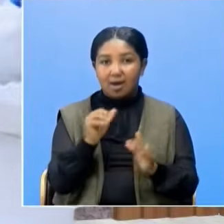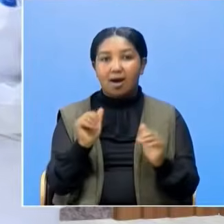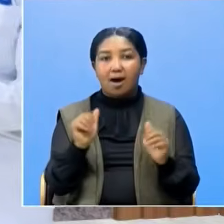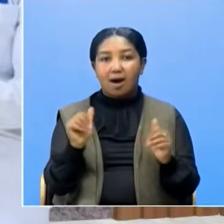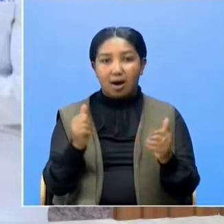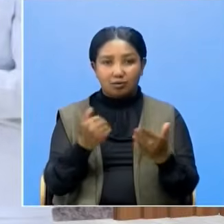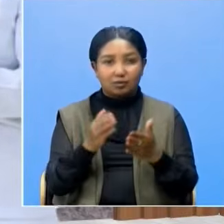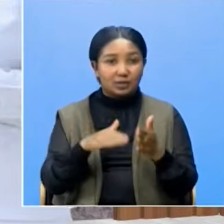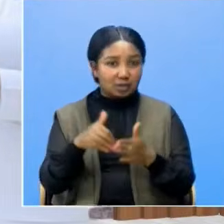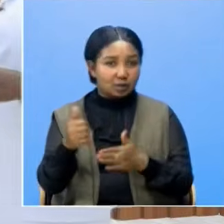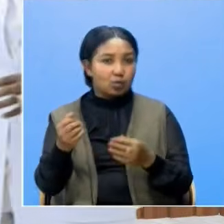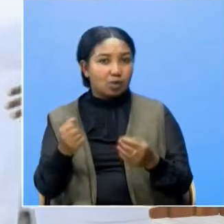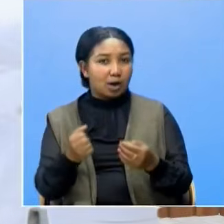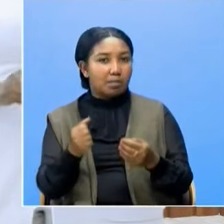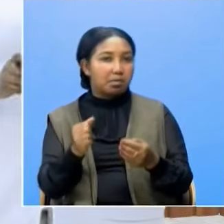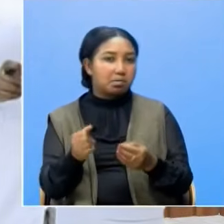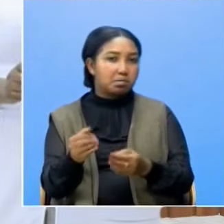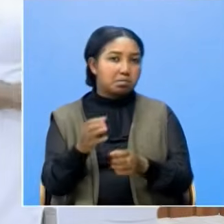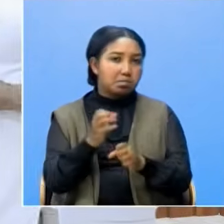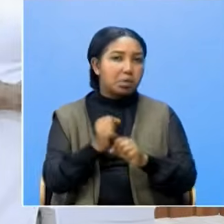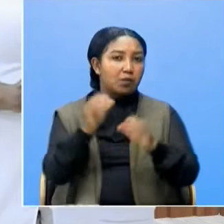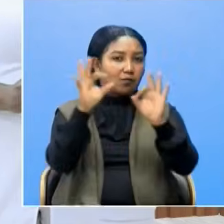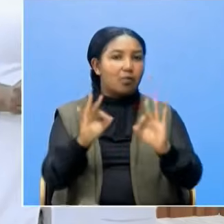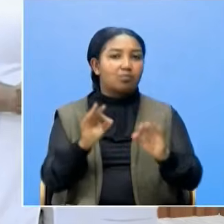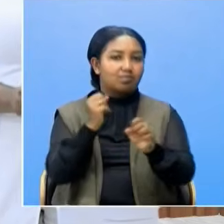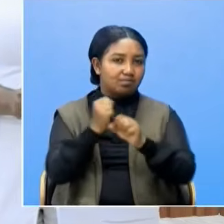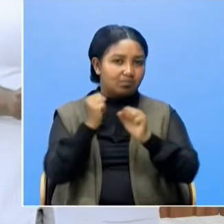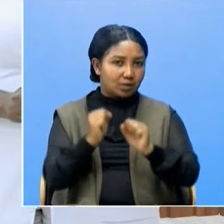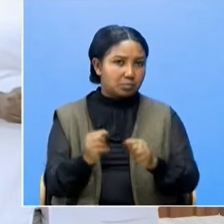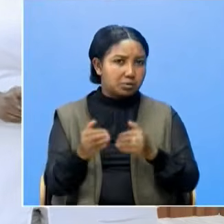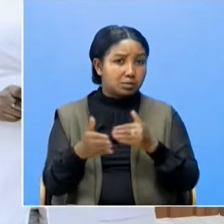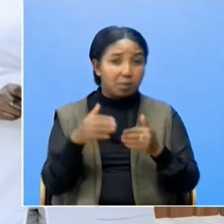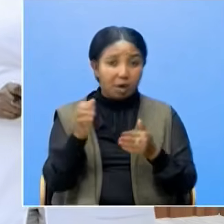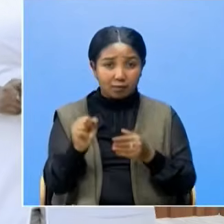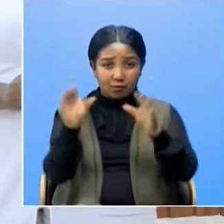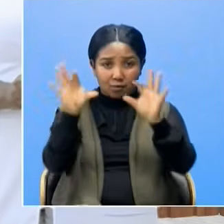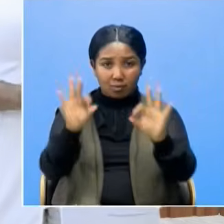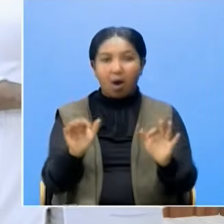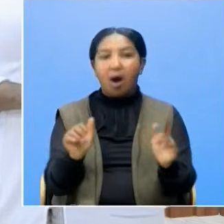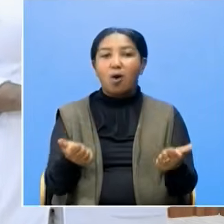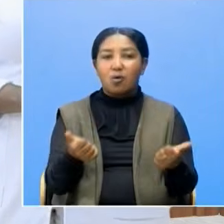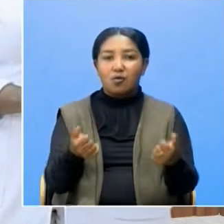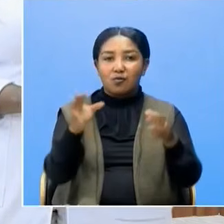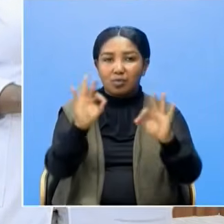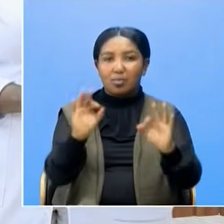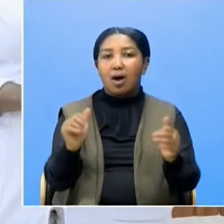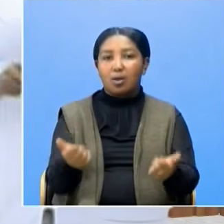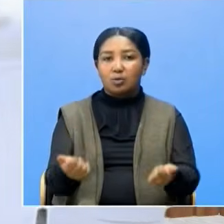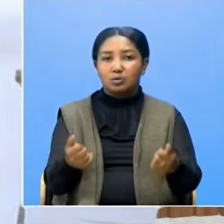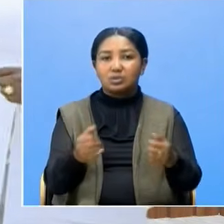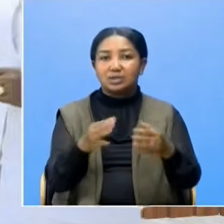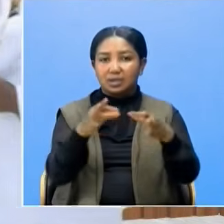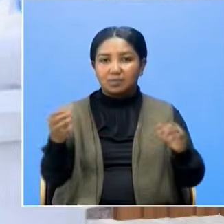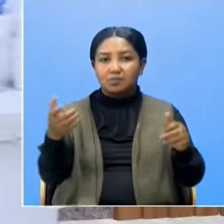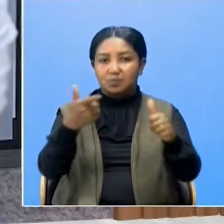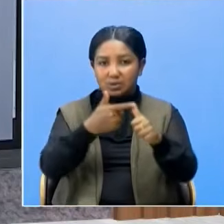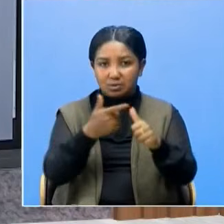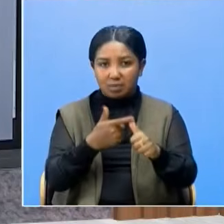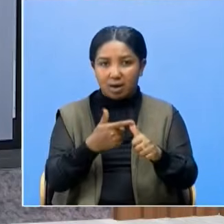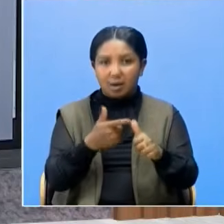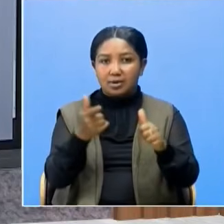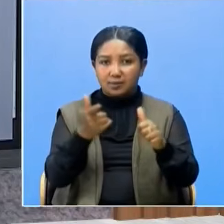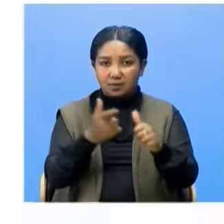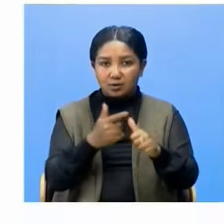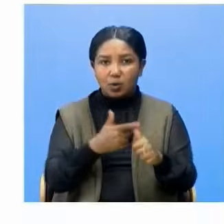these sentences, we can bring out the form. It is simple, right? How do we start our sentence? Look, the first